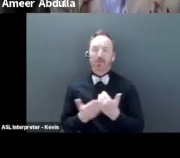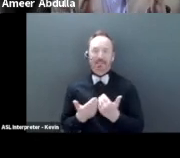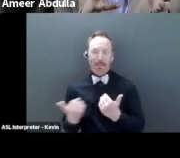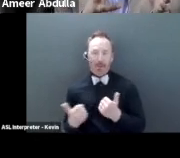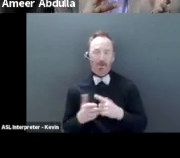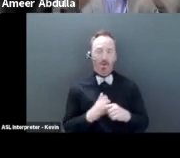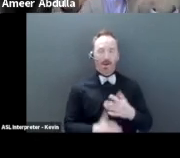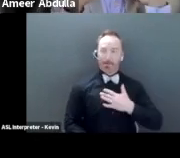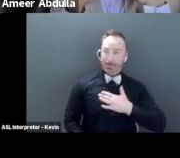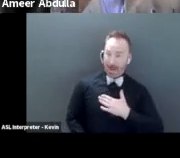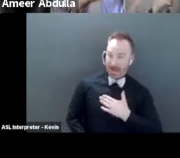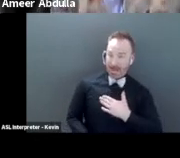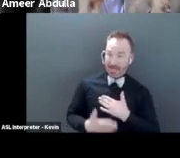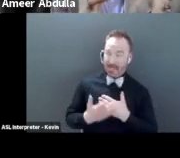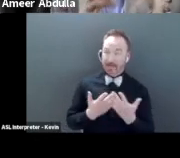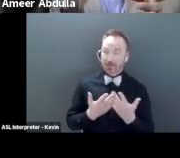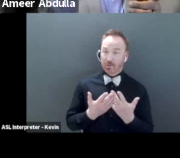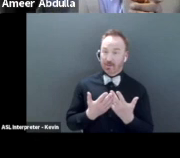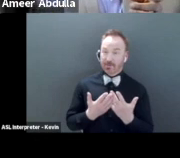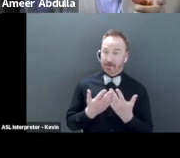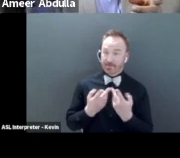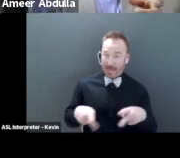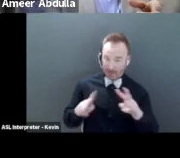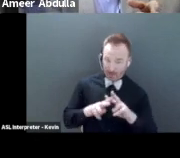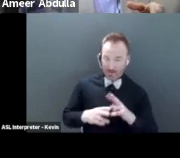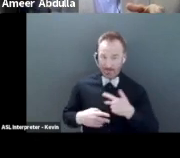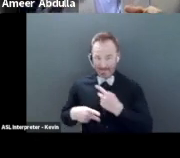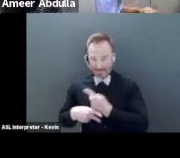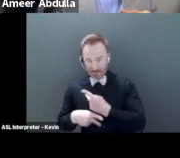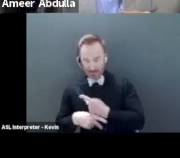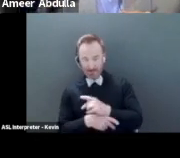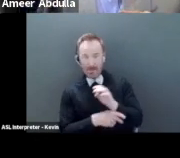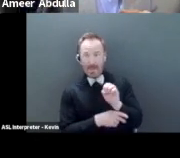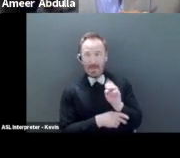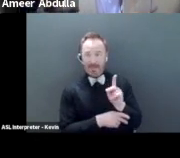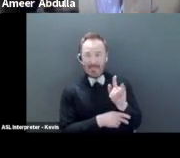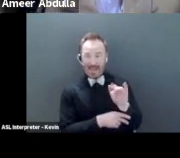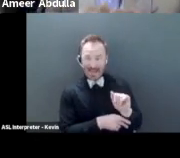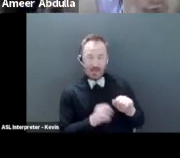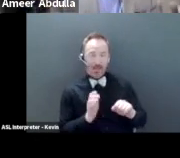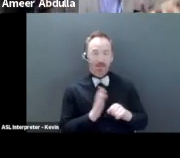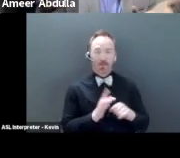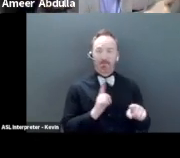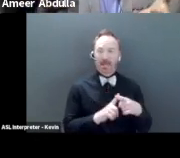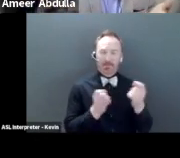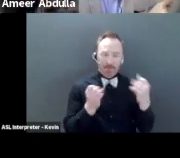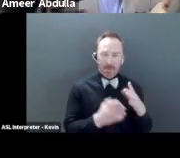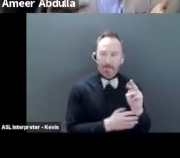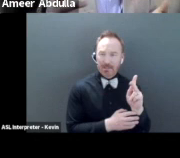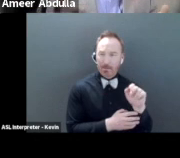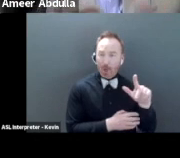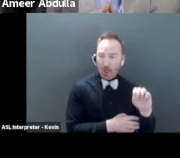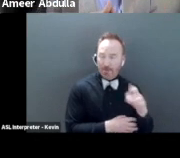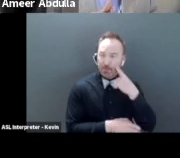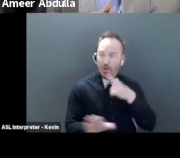will say, well, what is our calculated EBITDA times a multiple that's appropriate for your industry? And that's the value that they will ascribe